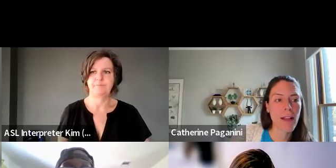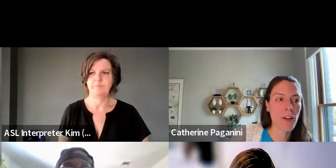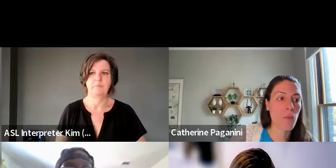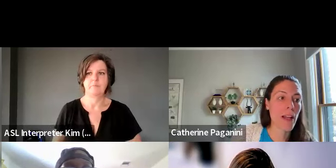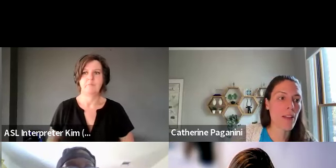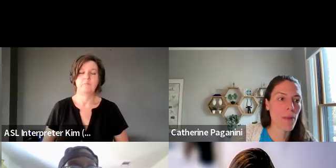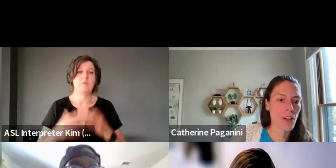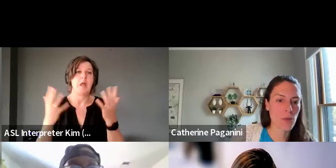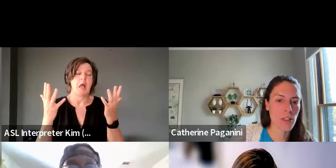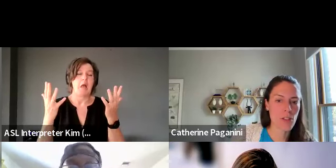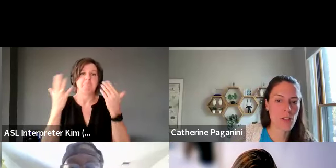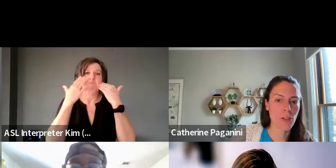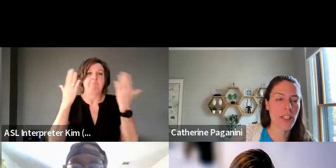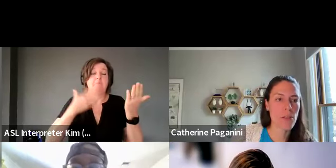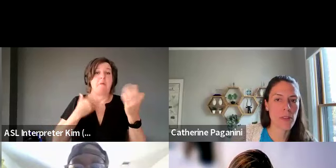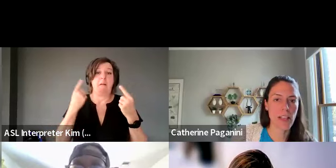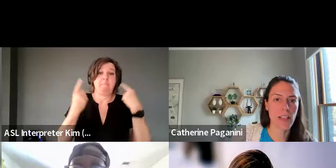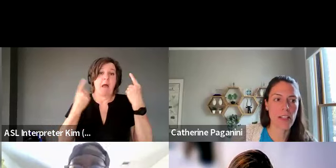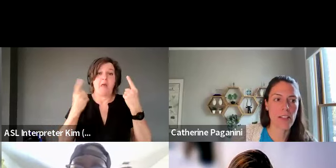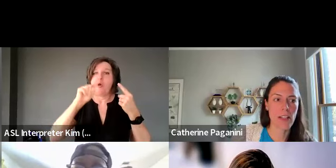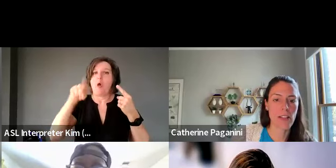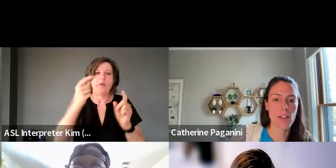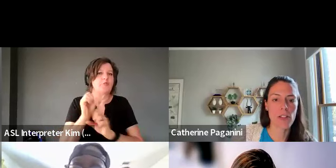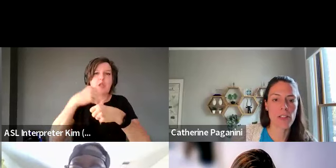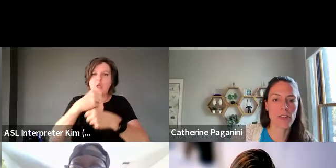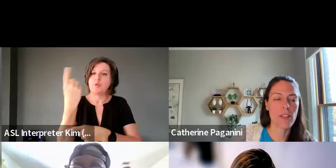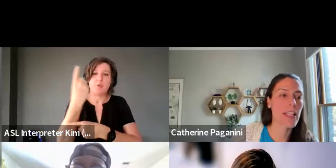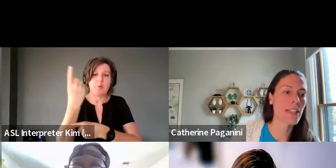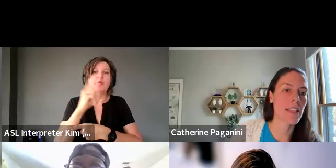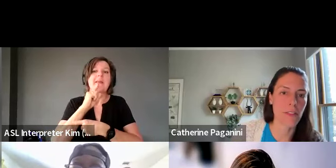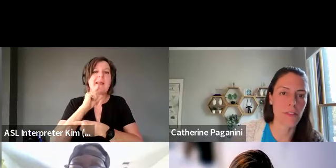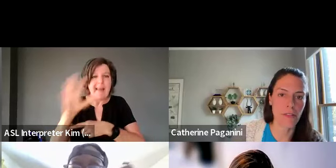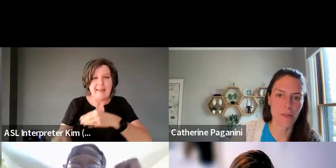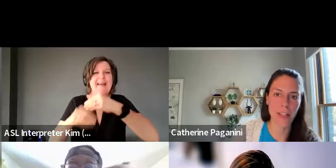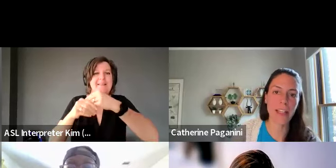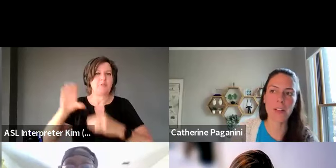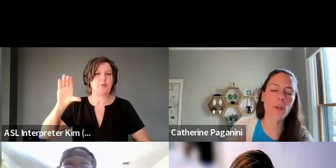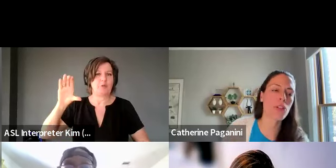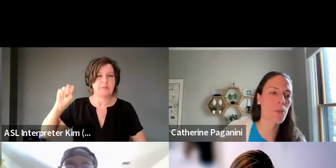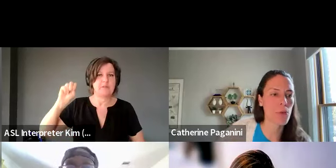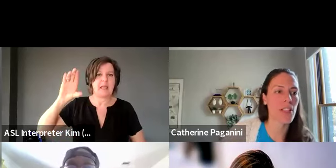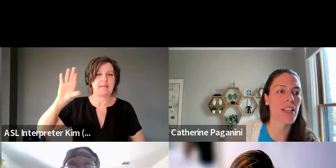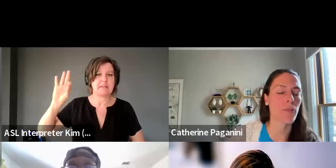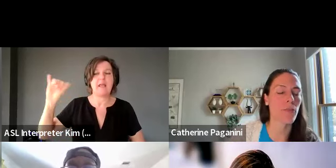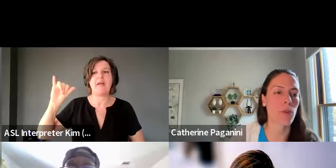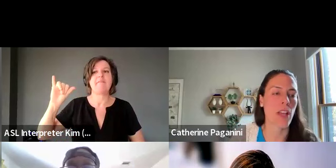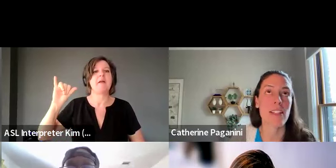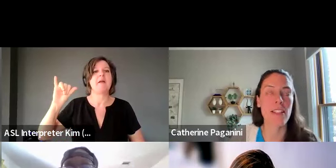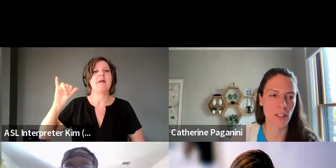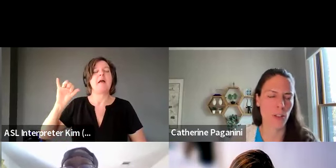Well, I don't know. My thought was just to create something that is an additional CNCF, like contribute to a